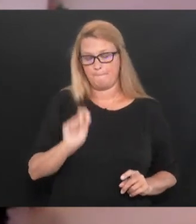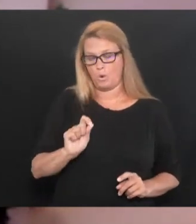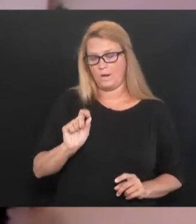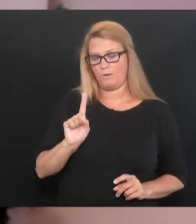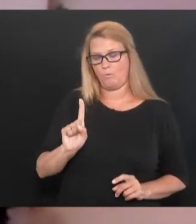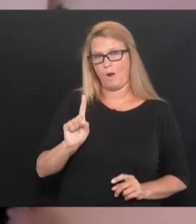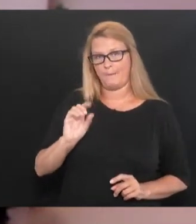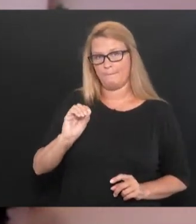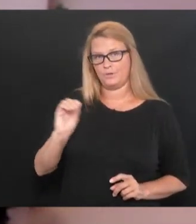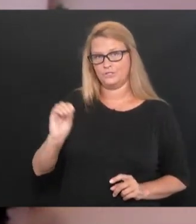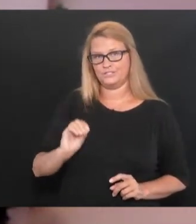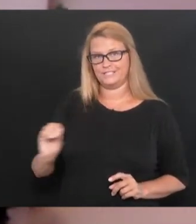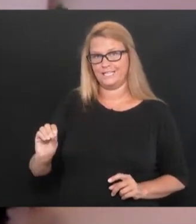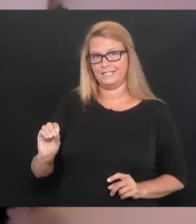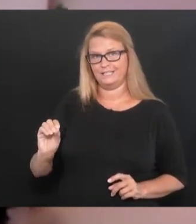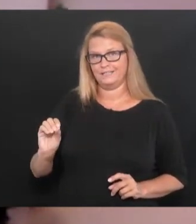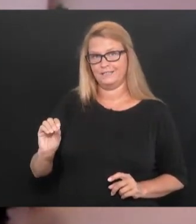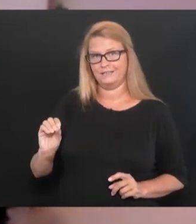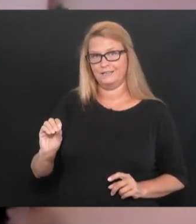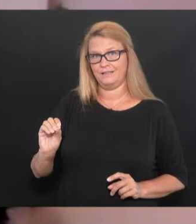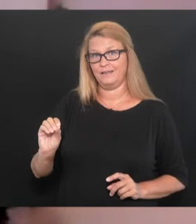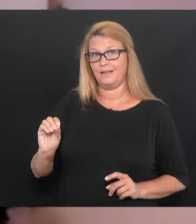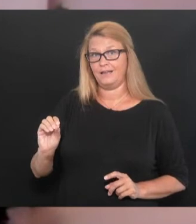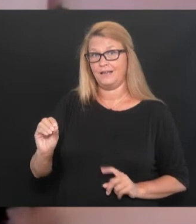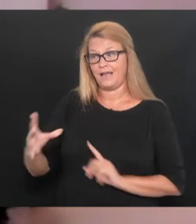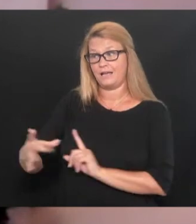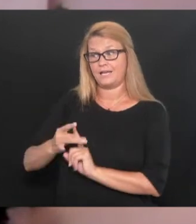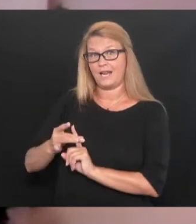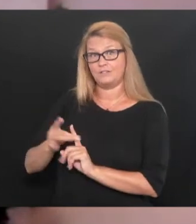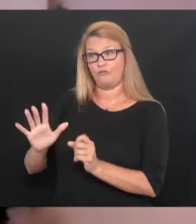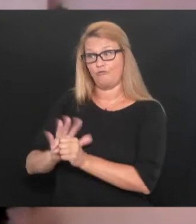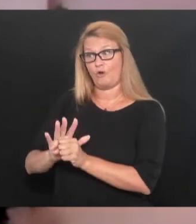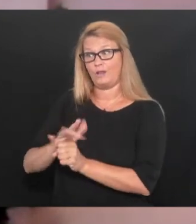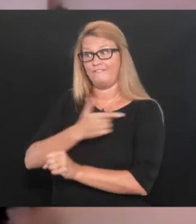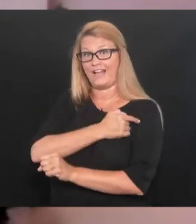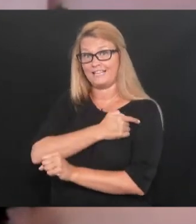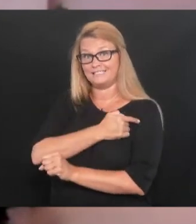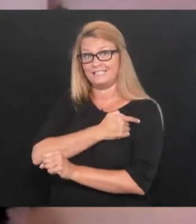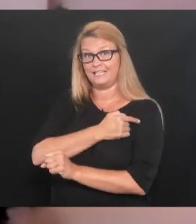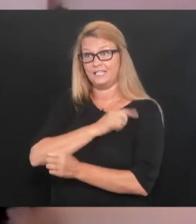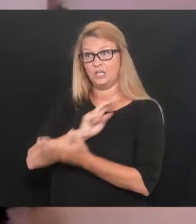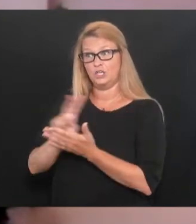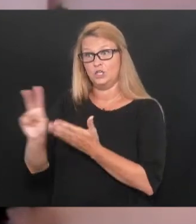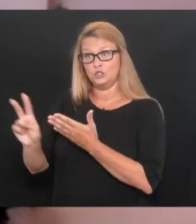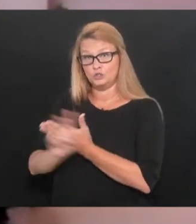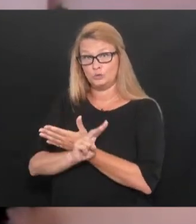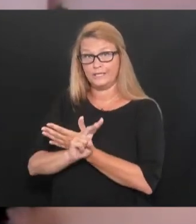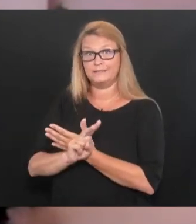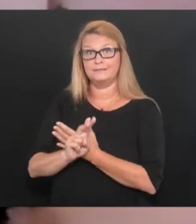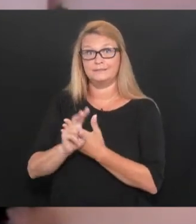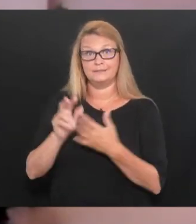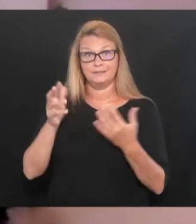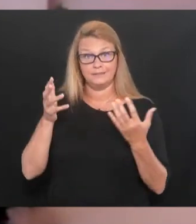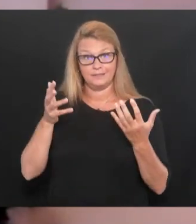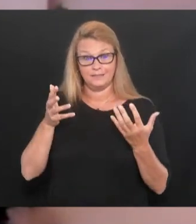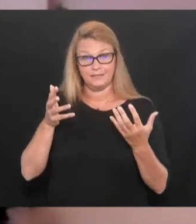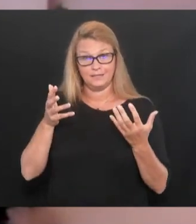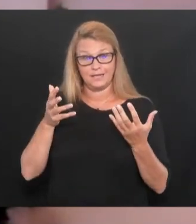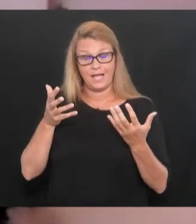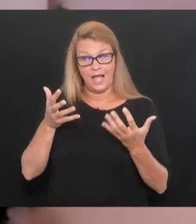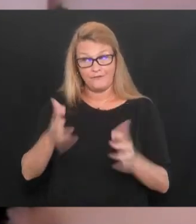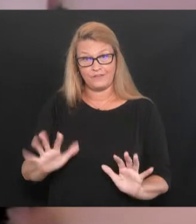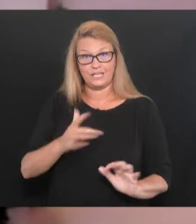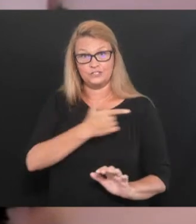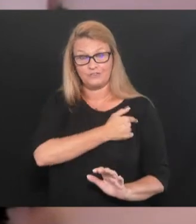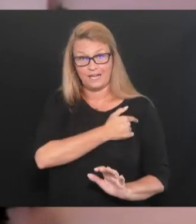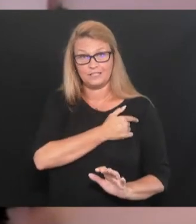0.1% vaccine breakthrough rate. That means people fully vaccinated 2 weeks after their final vaccine, we have seen